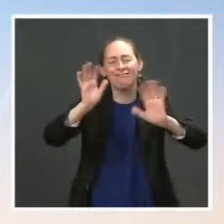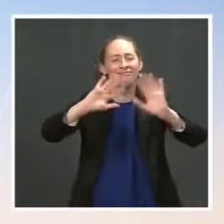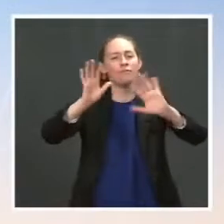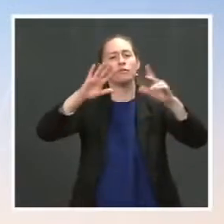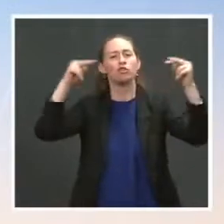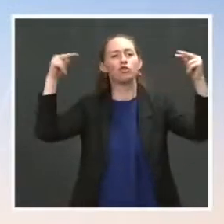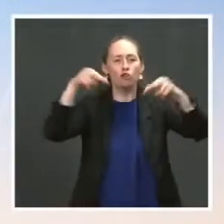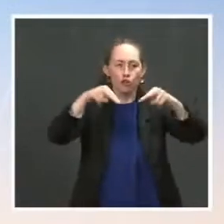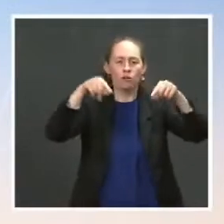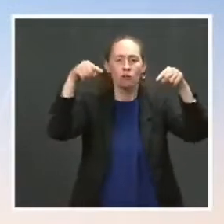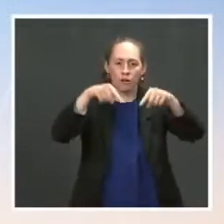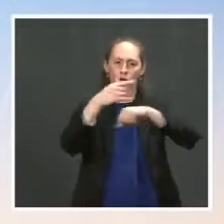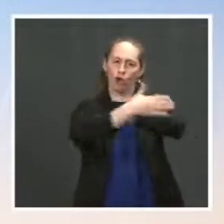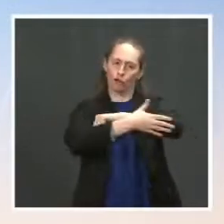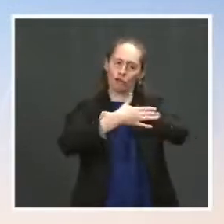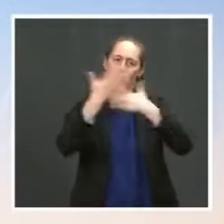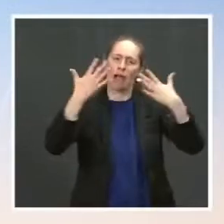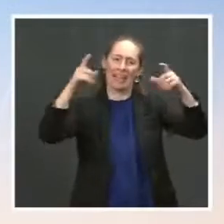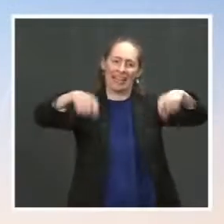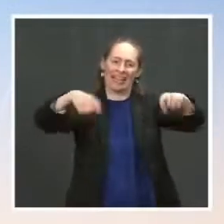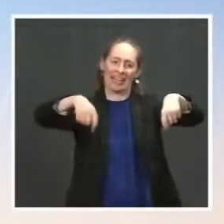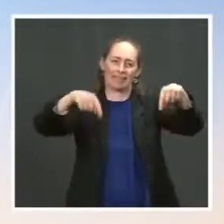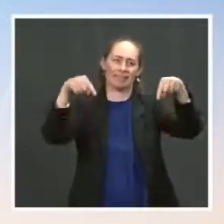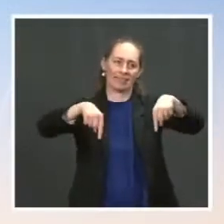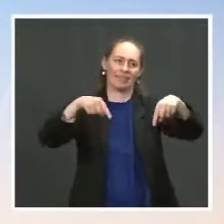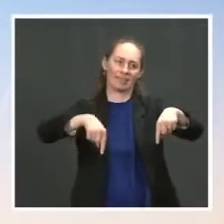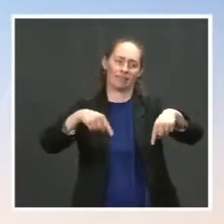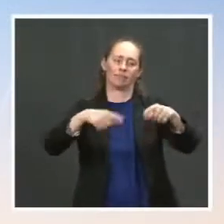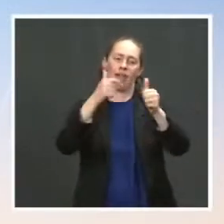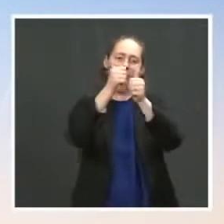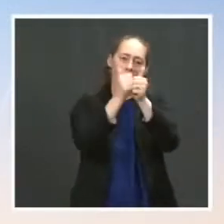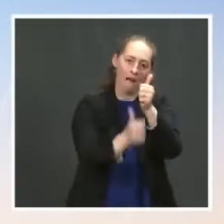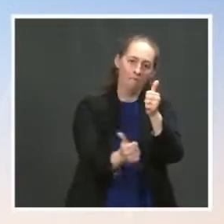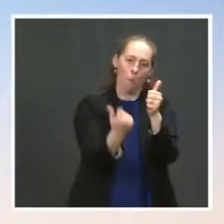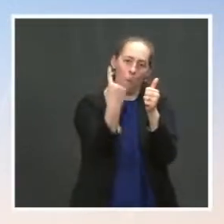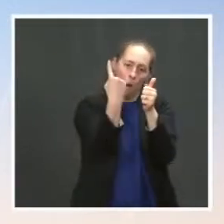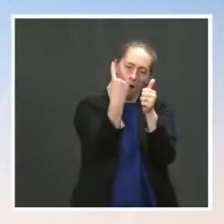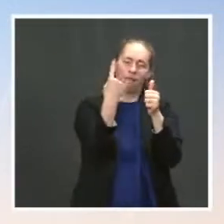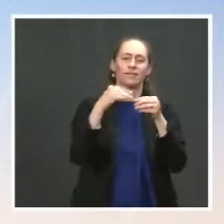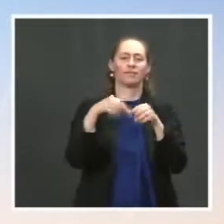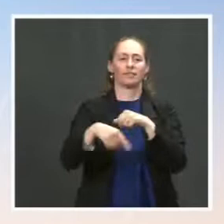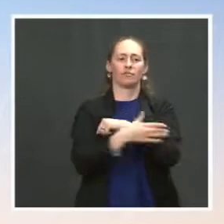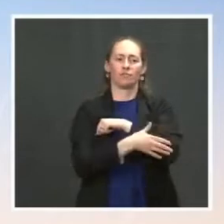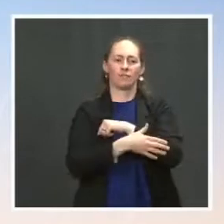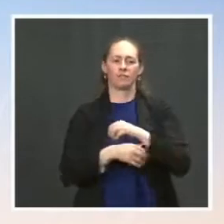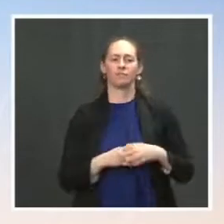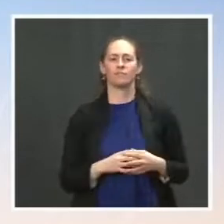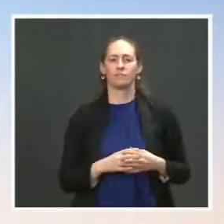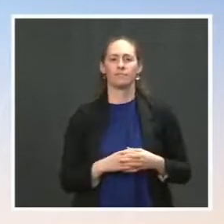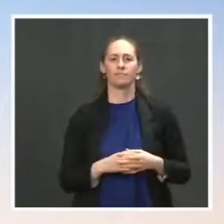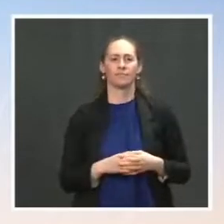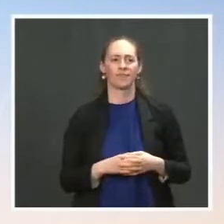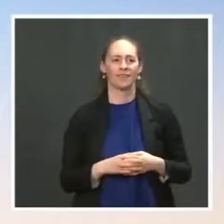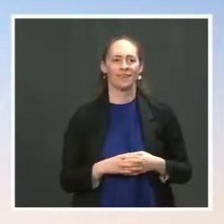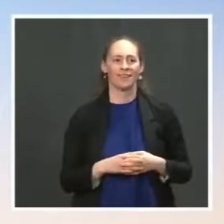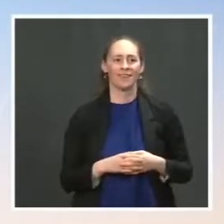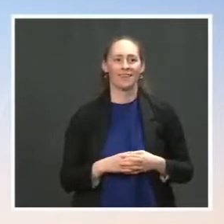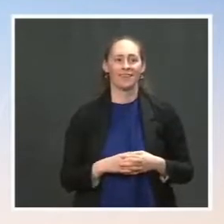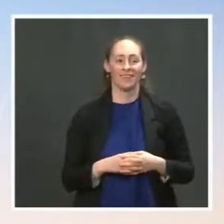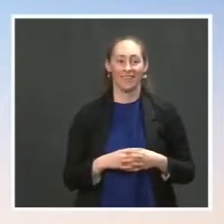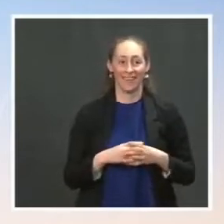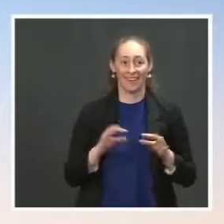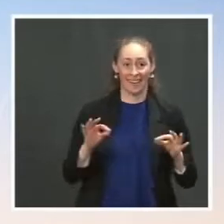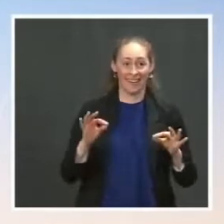country that's not that impacts all of the American people. A seven. Okay.